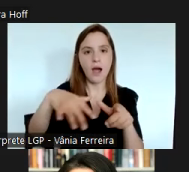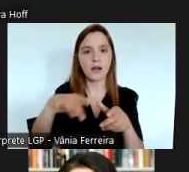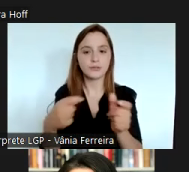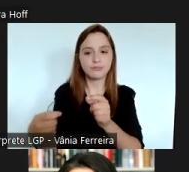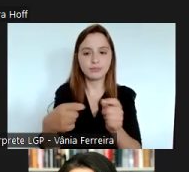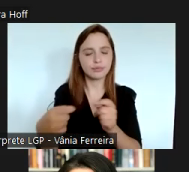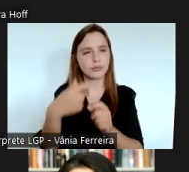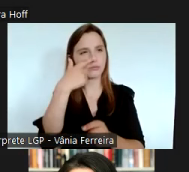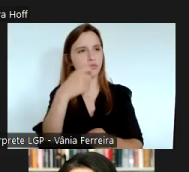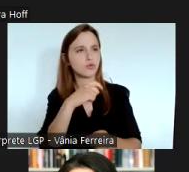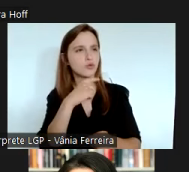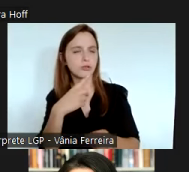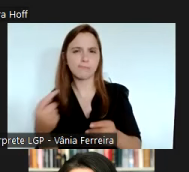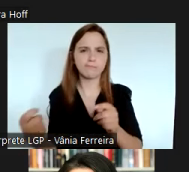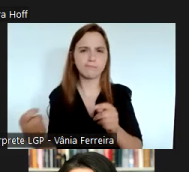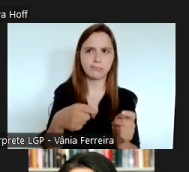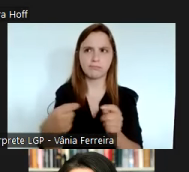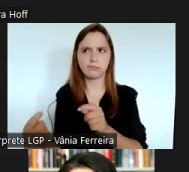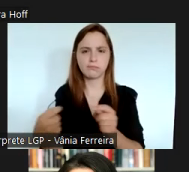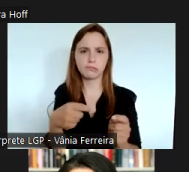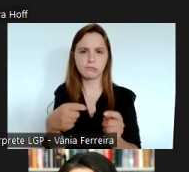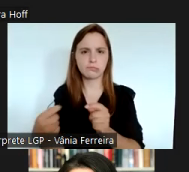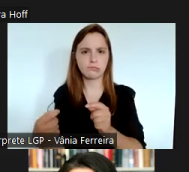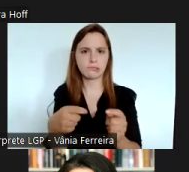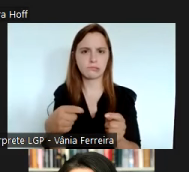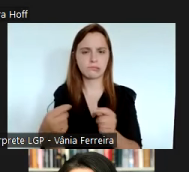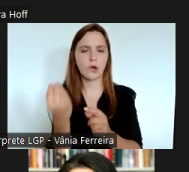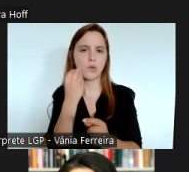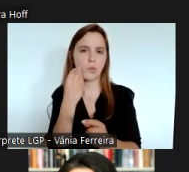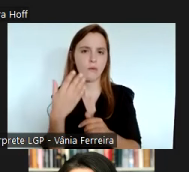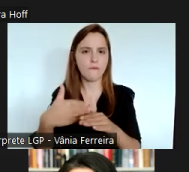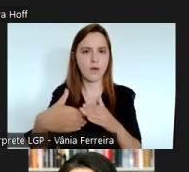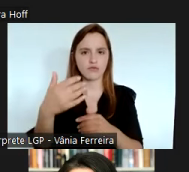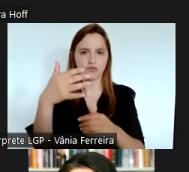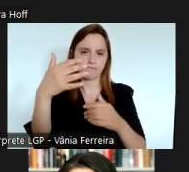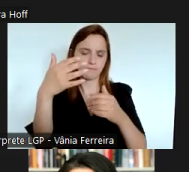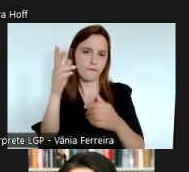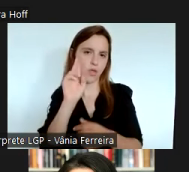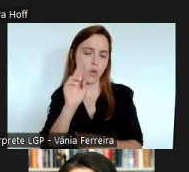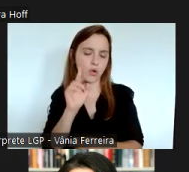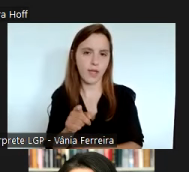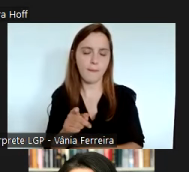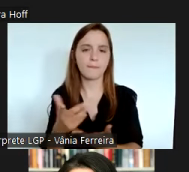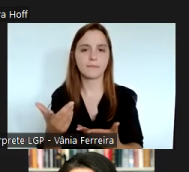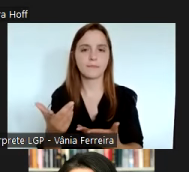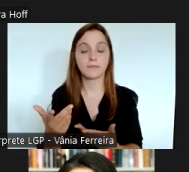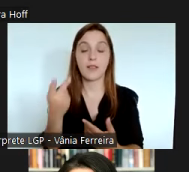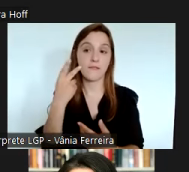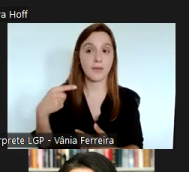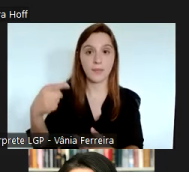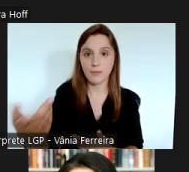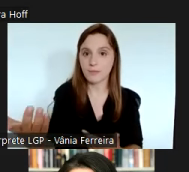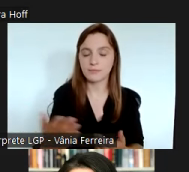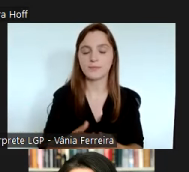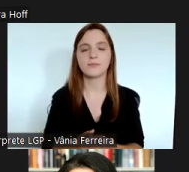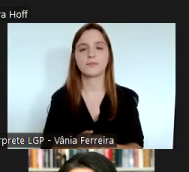are instrumental to the implementation of those values in everyday life. And I